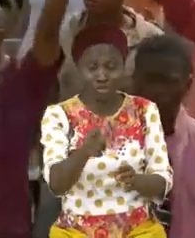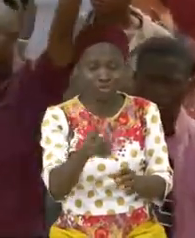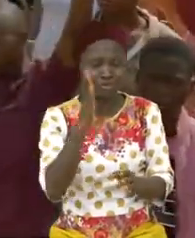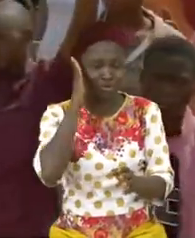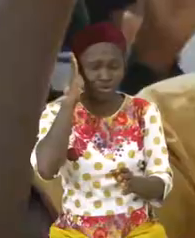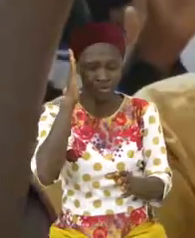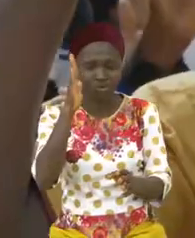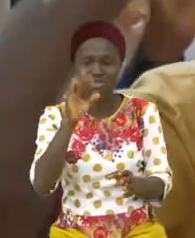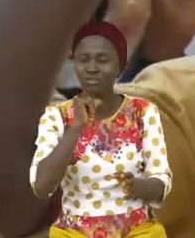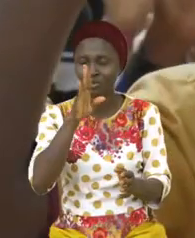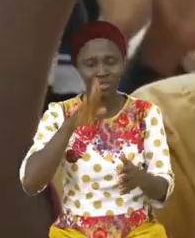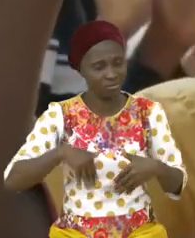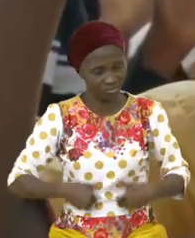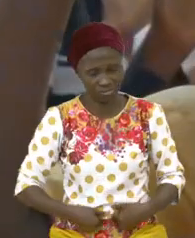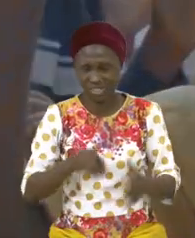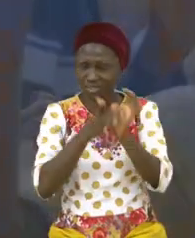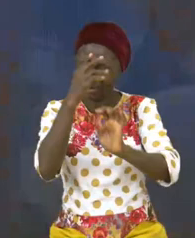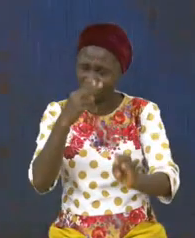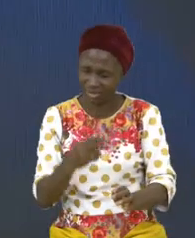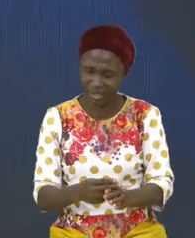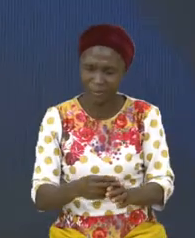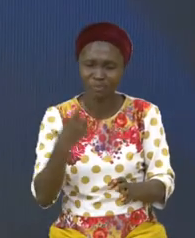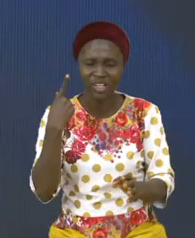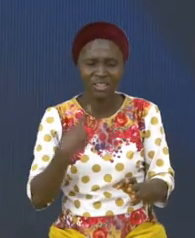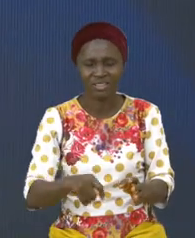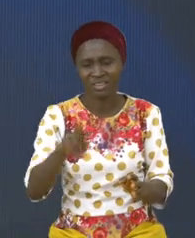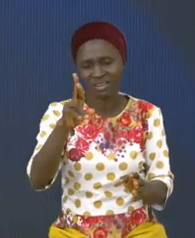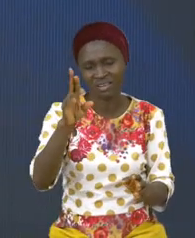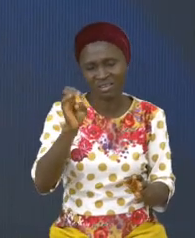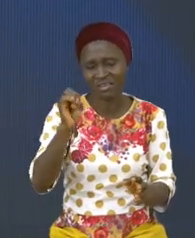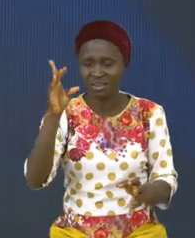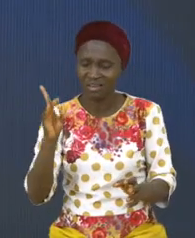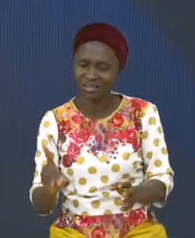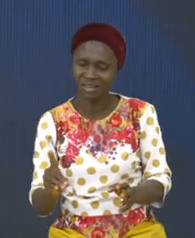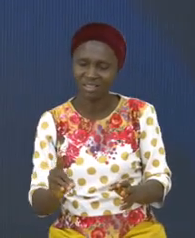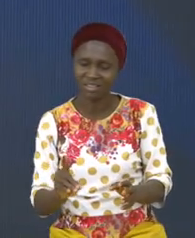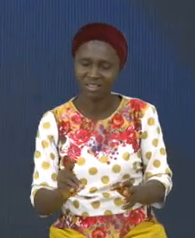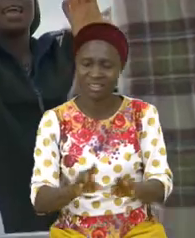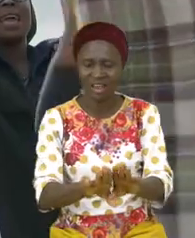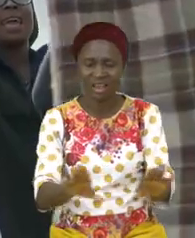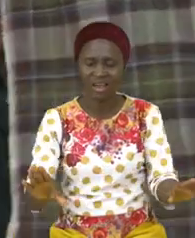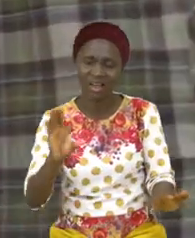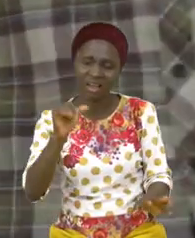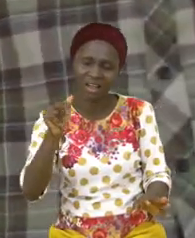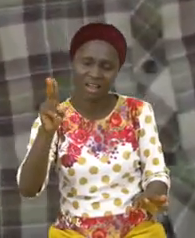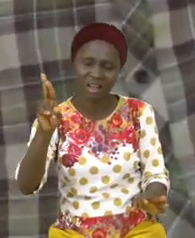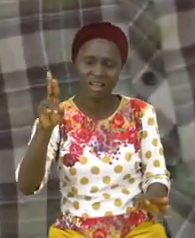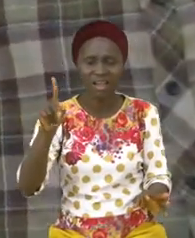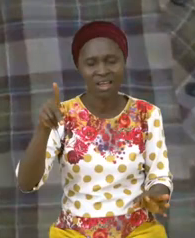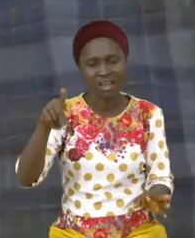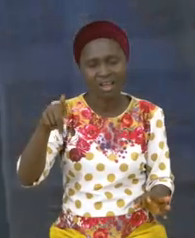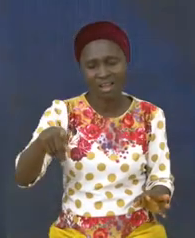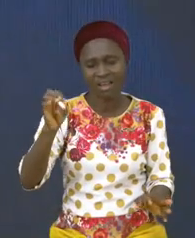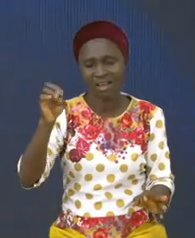be tired. The red carpet is now stretched before you. Move